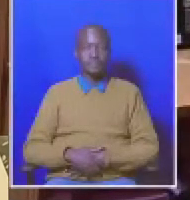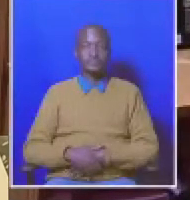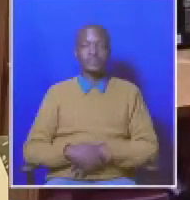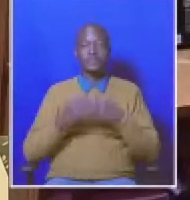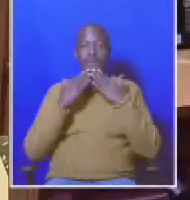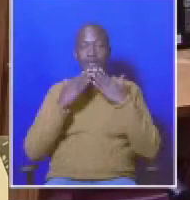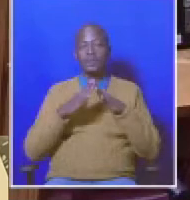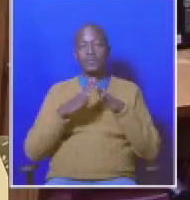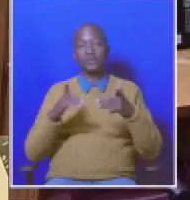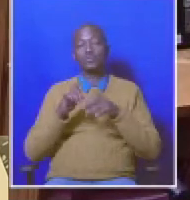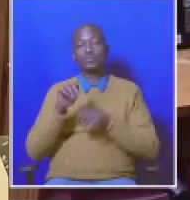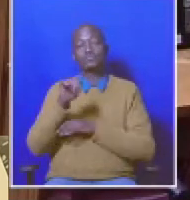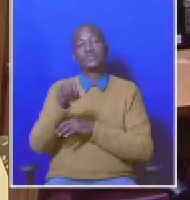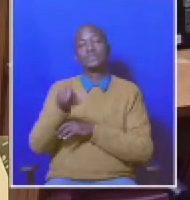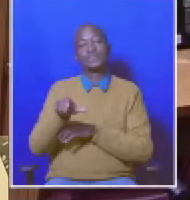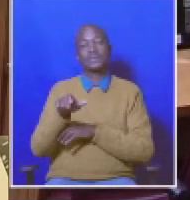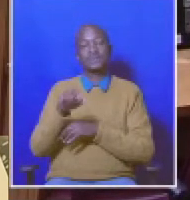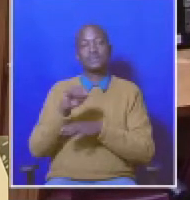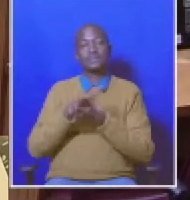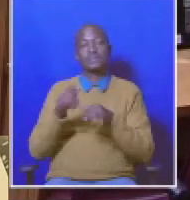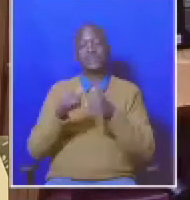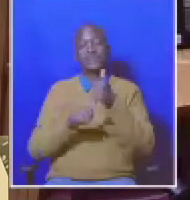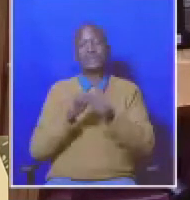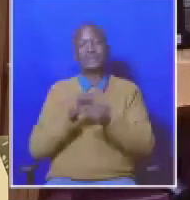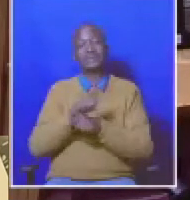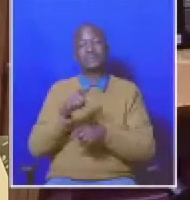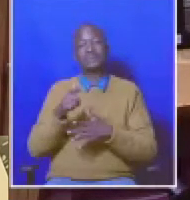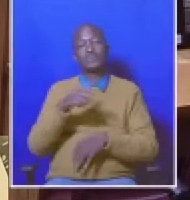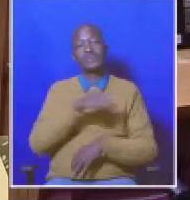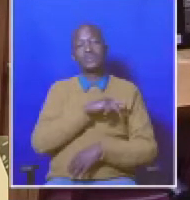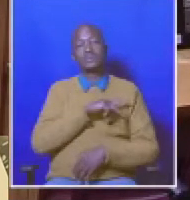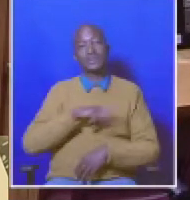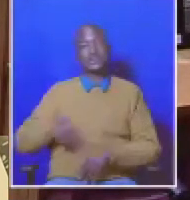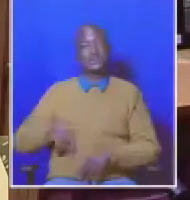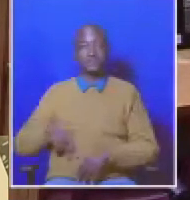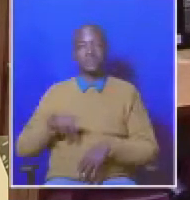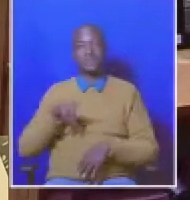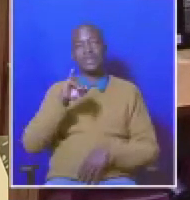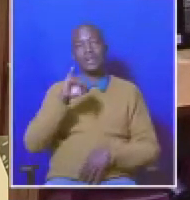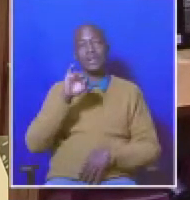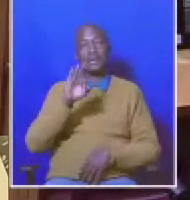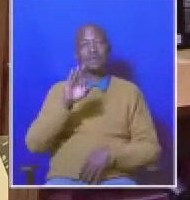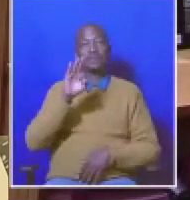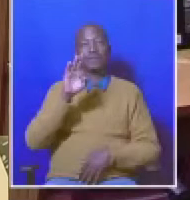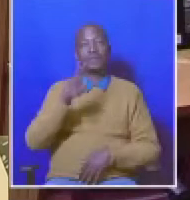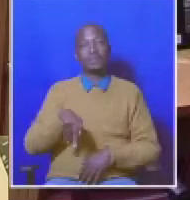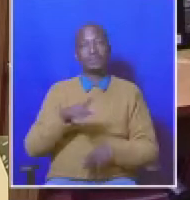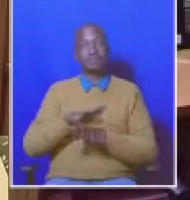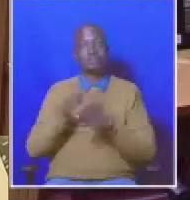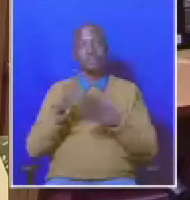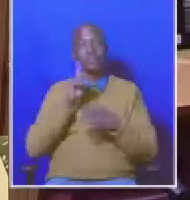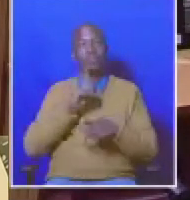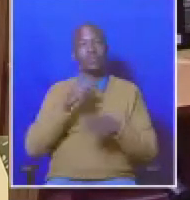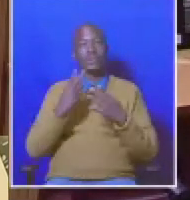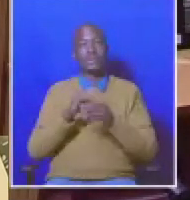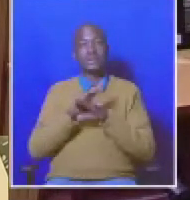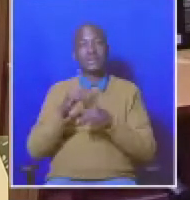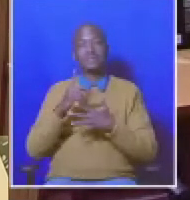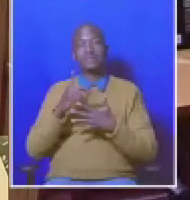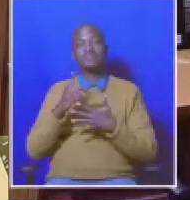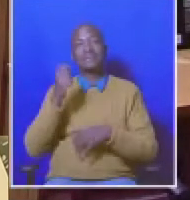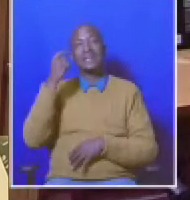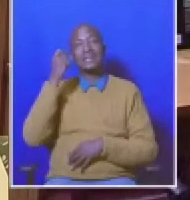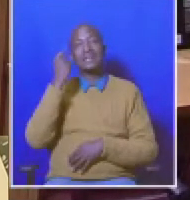you, Honorable Chairperson, Honorable Deputy President. The IFP has long held the view that